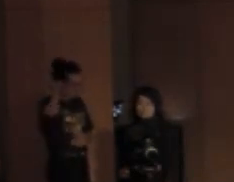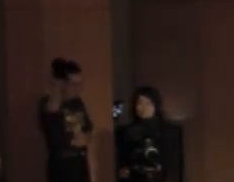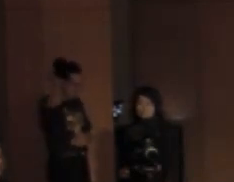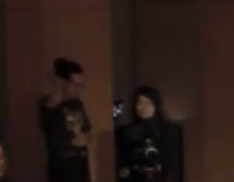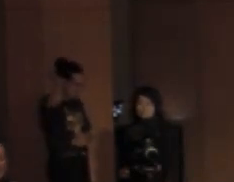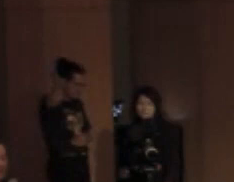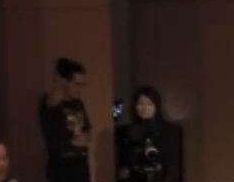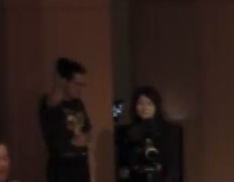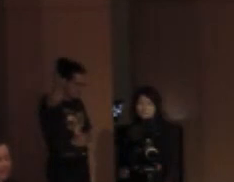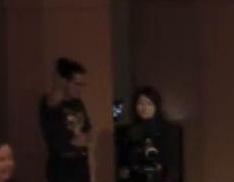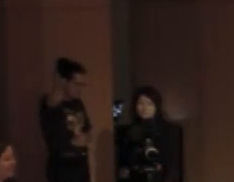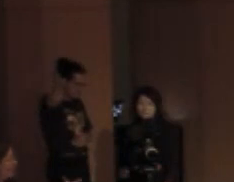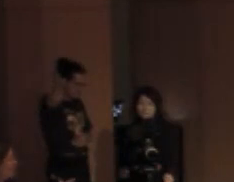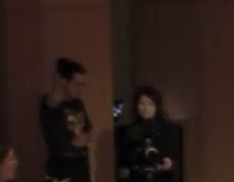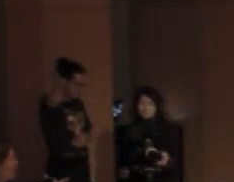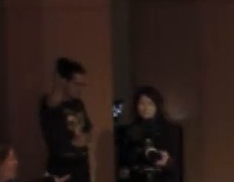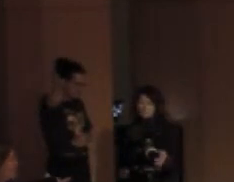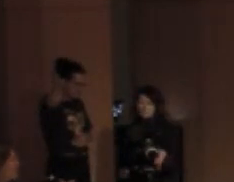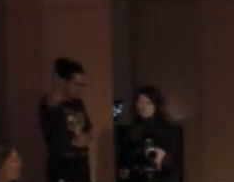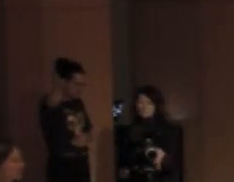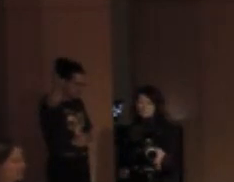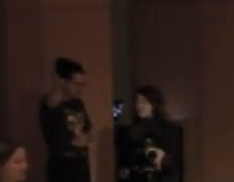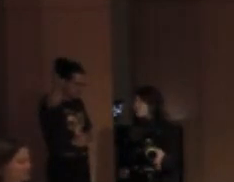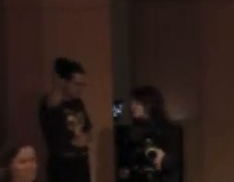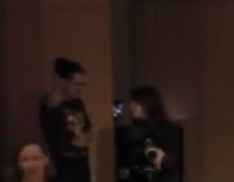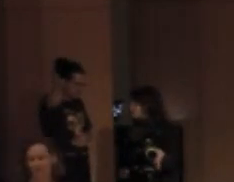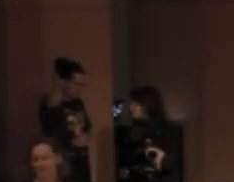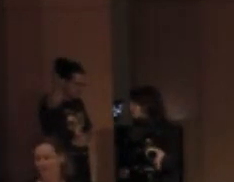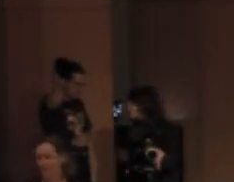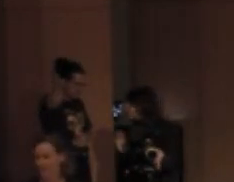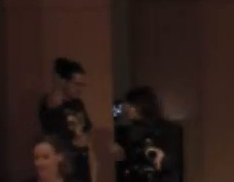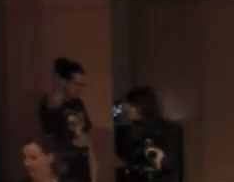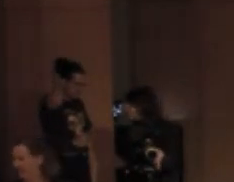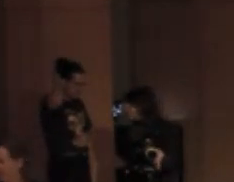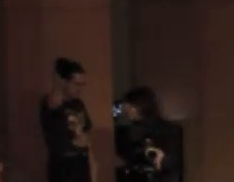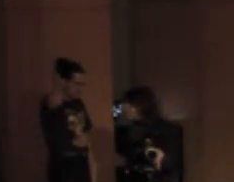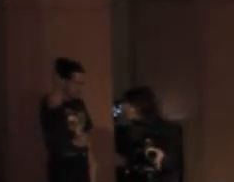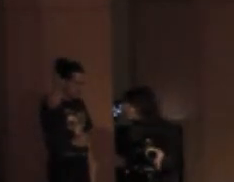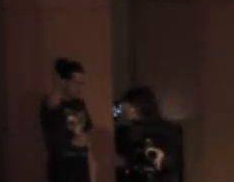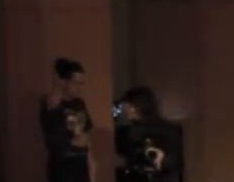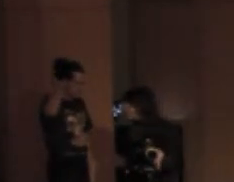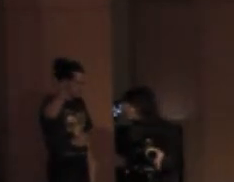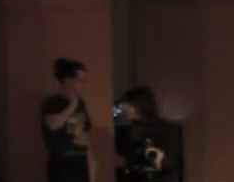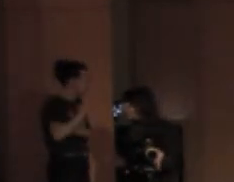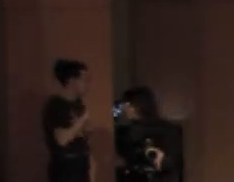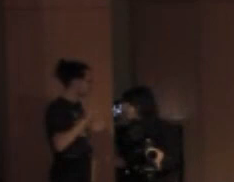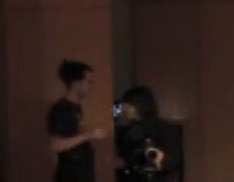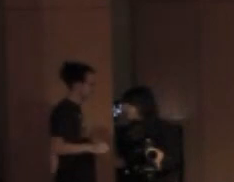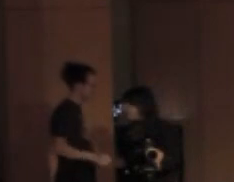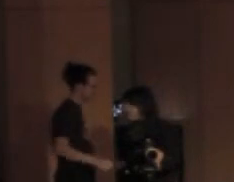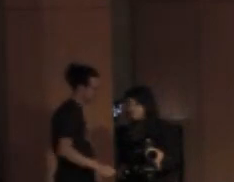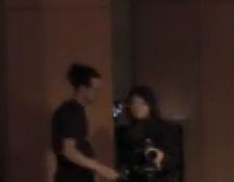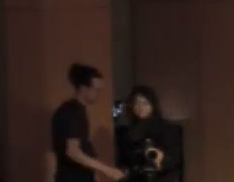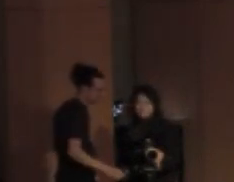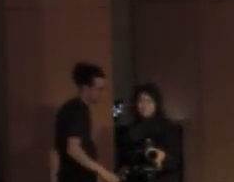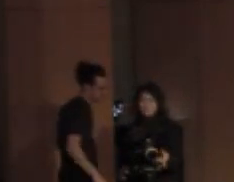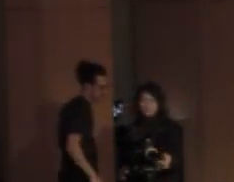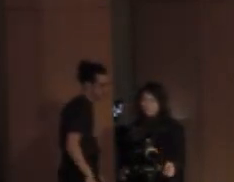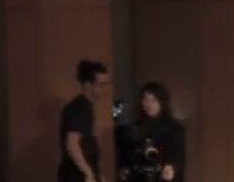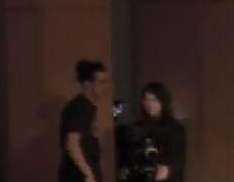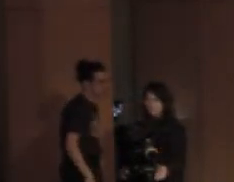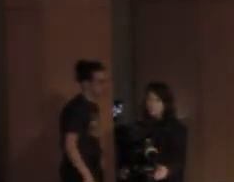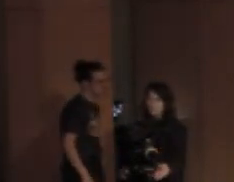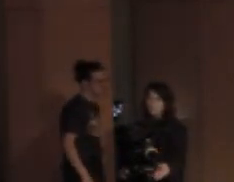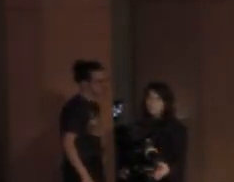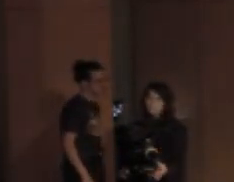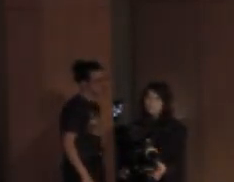okay um make sure they're on and if you're not in the scene feel free to turn them off to save batteries okay I think that's it let's do it is this as